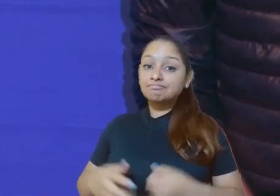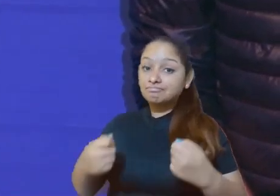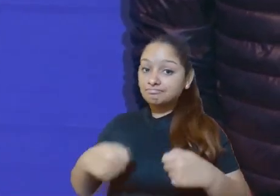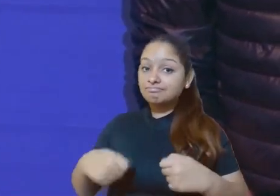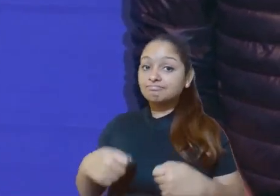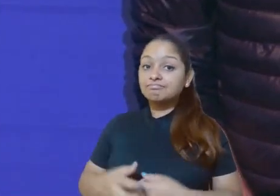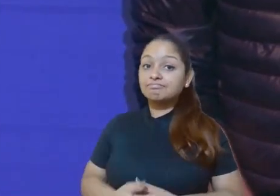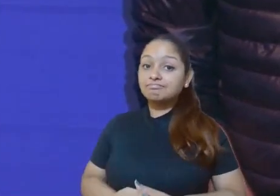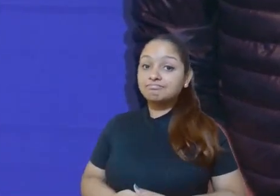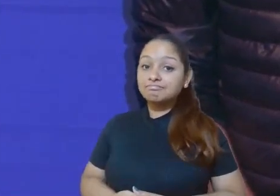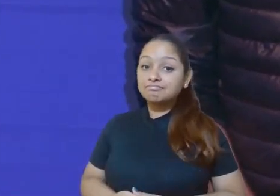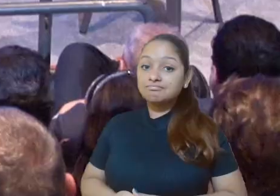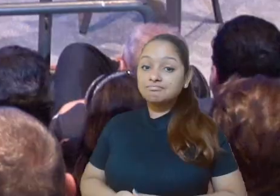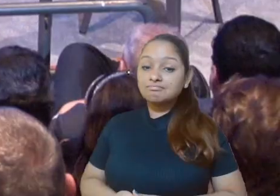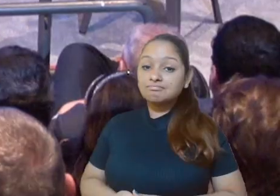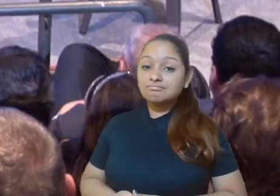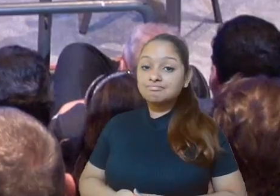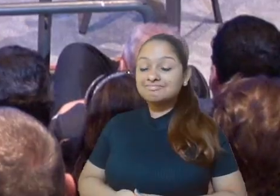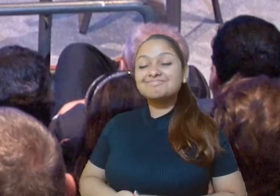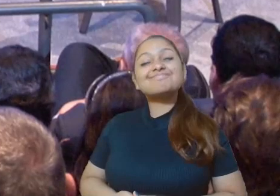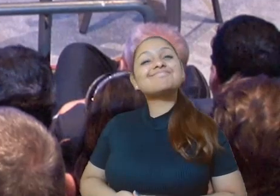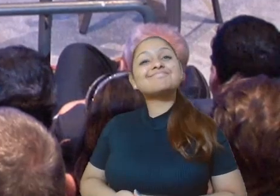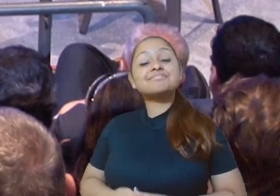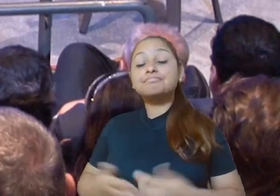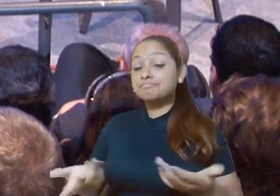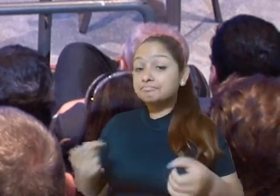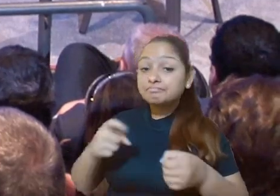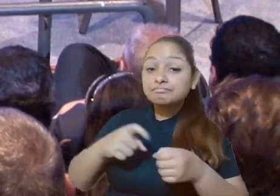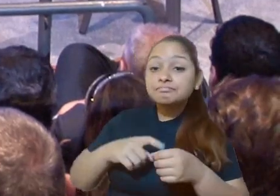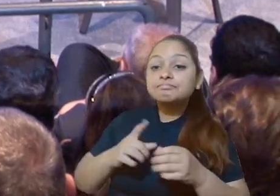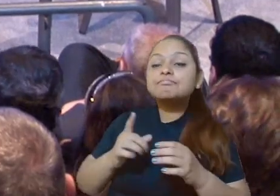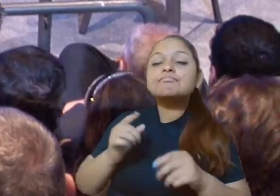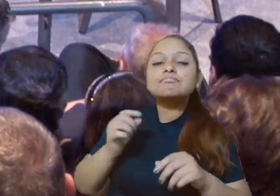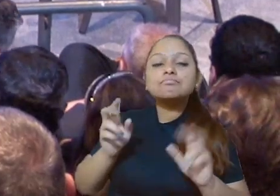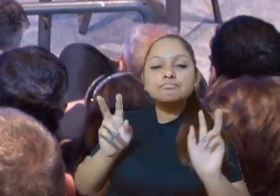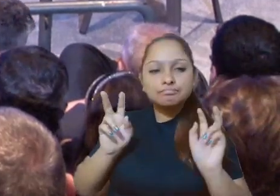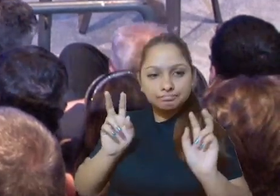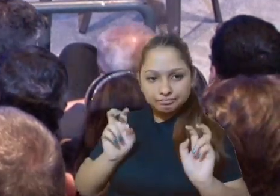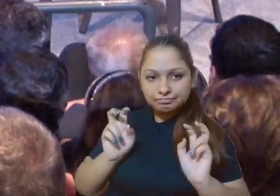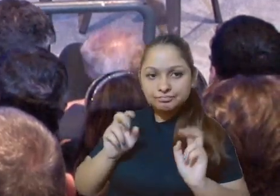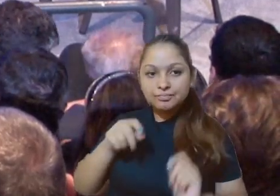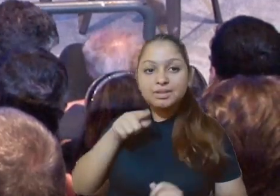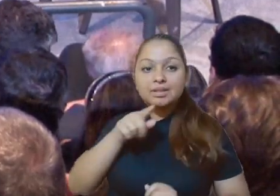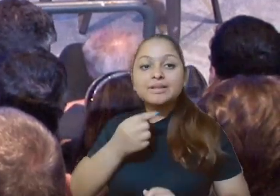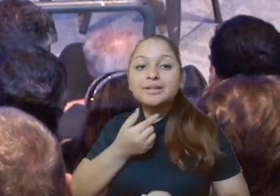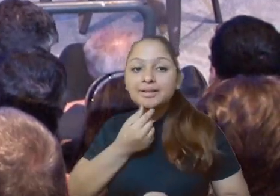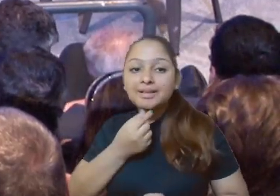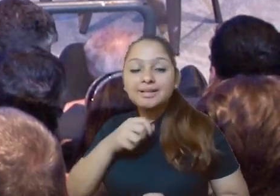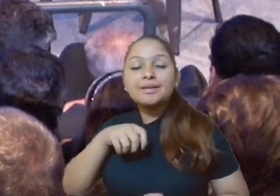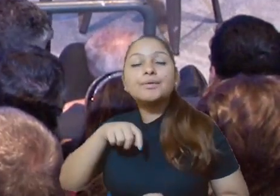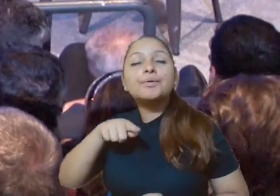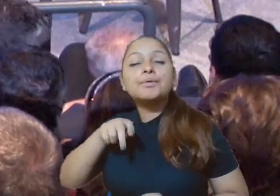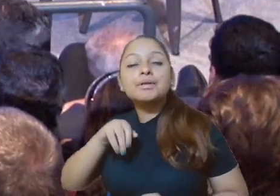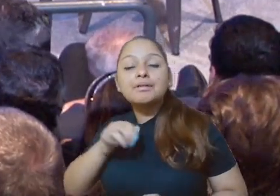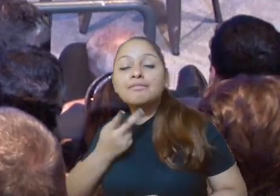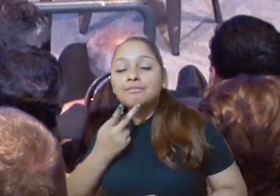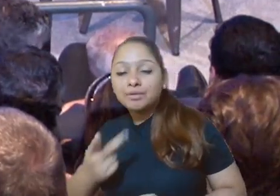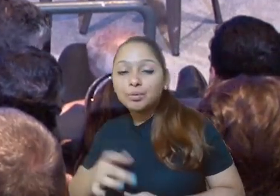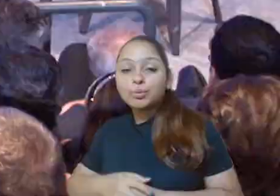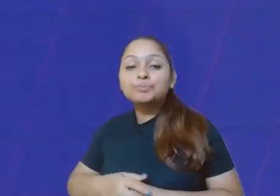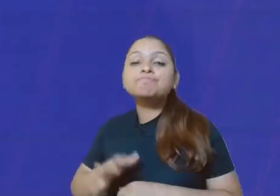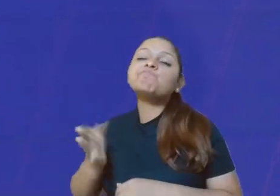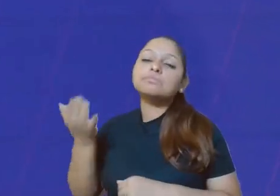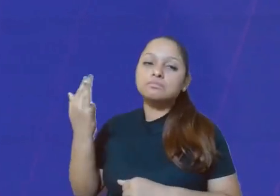for startups. Great, and going back to what you mentioned, there is a study from the